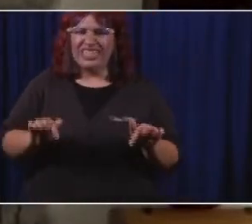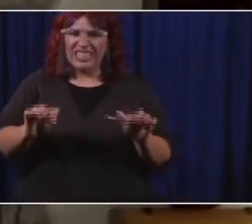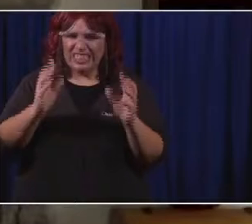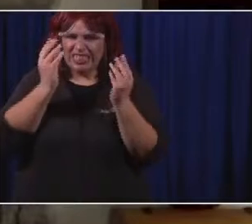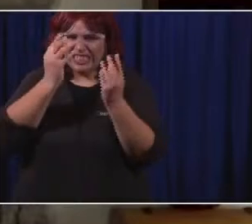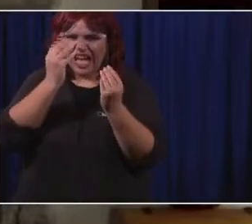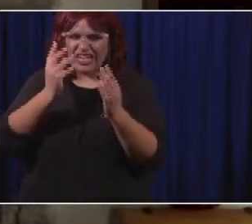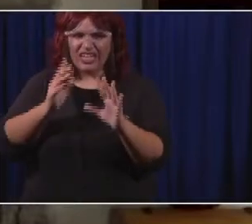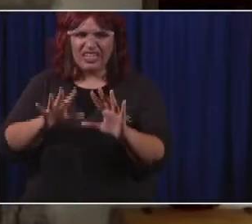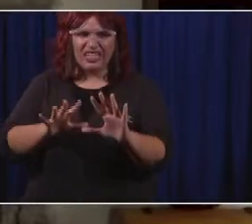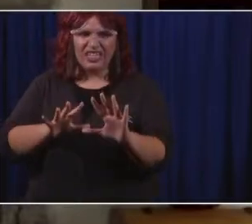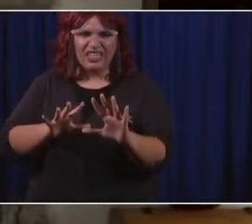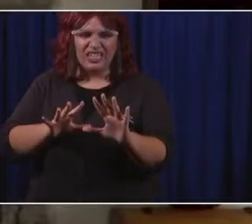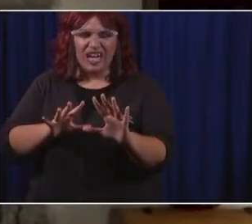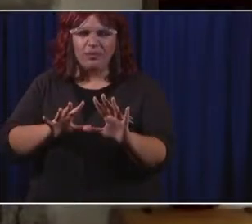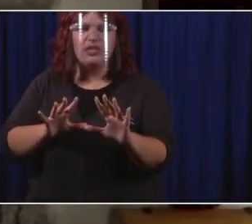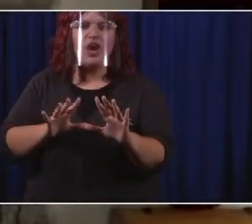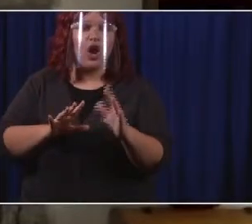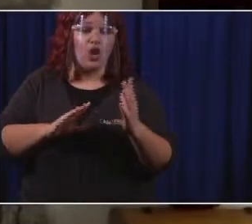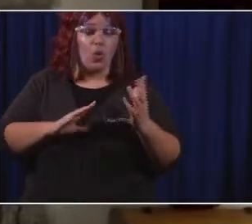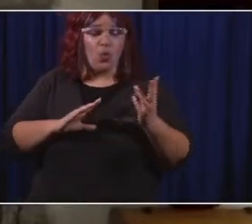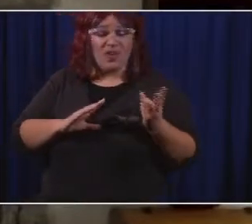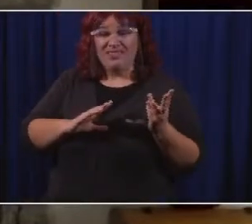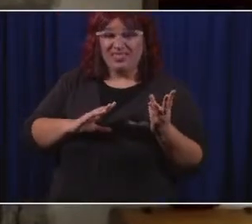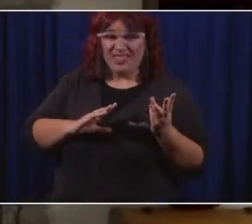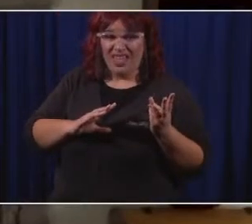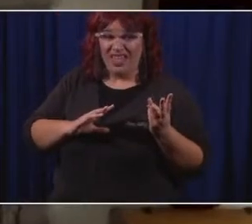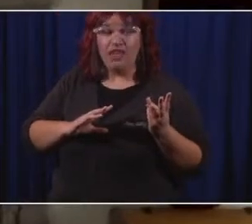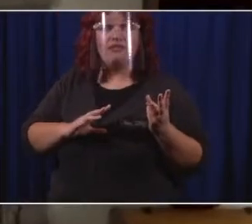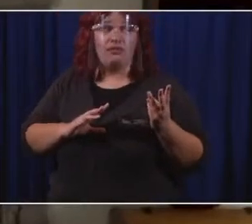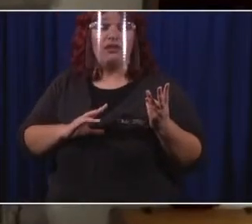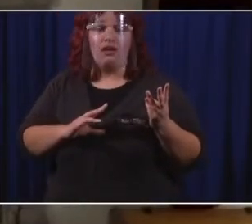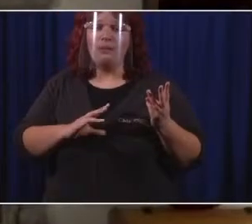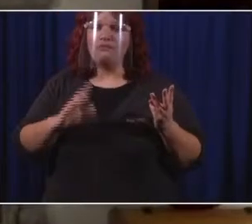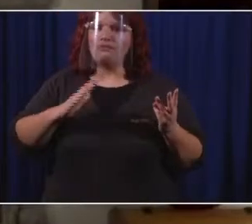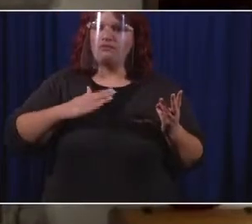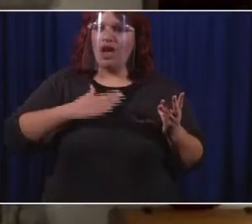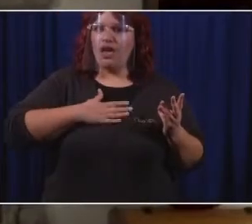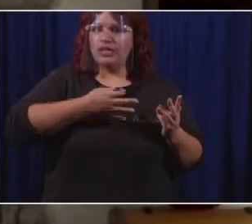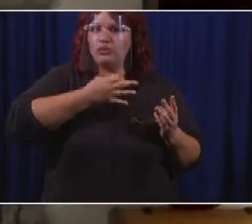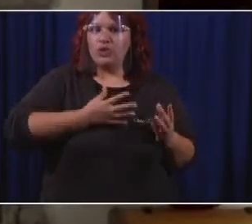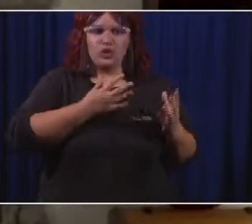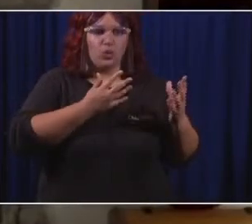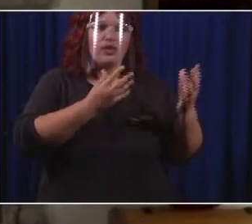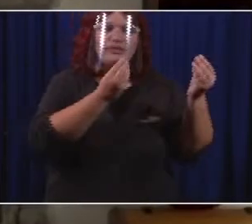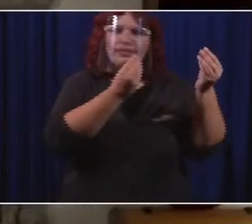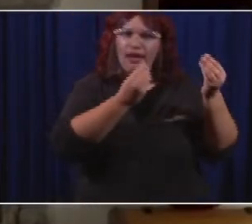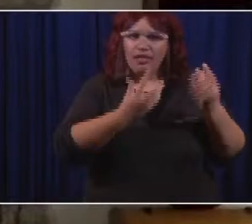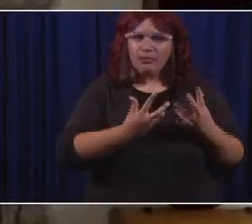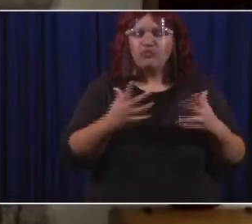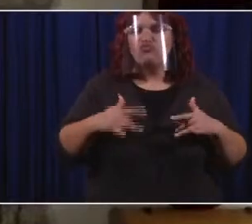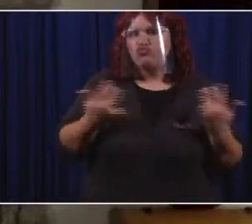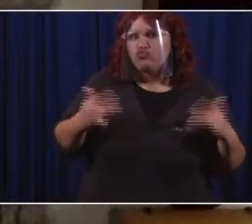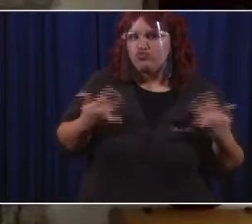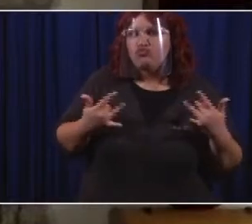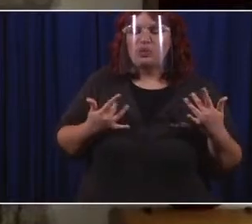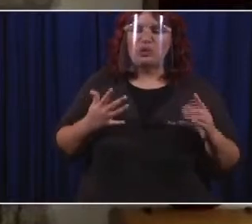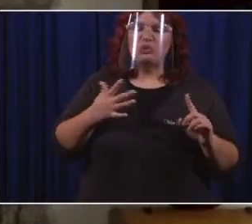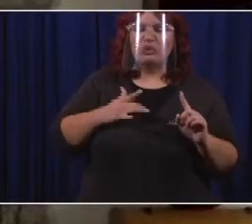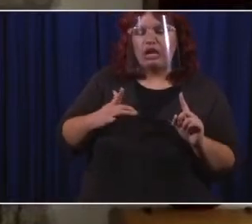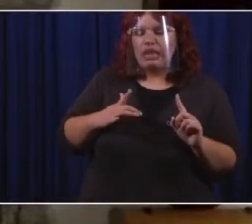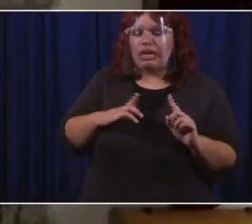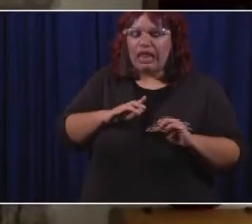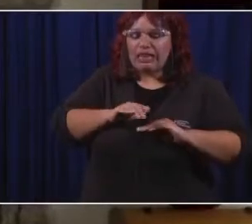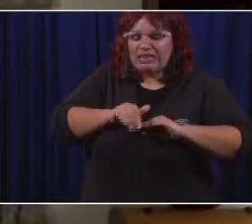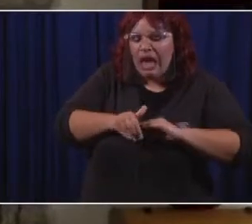on Wednesday, or usually it's late Wednesday, sometimes early Thursday. They